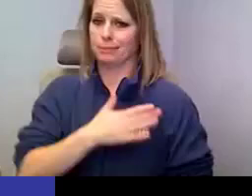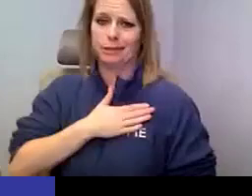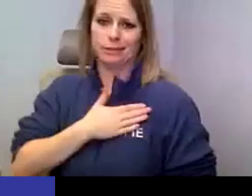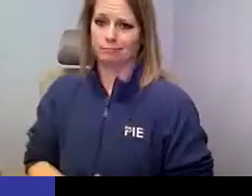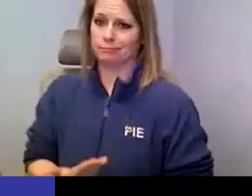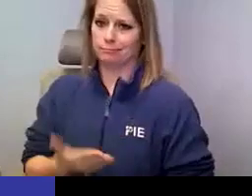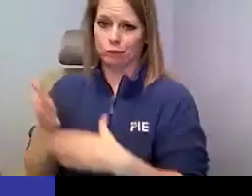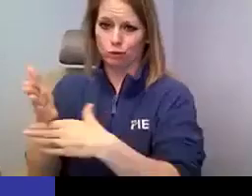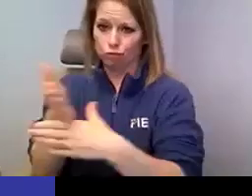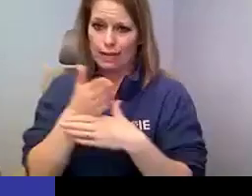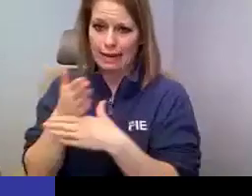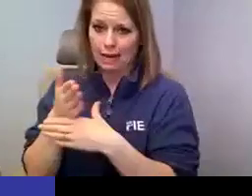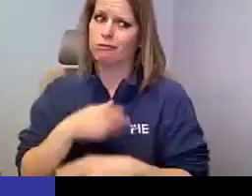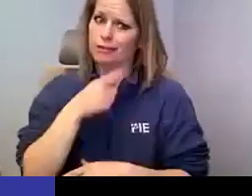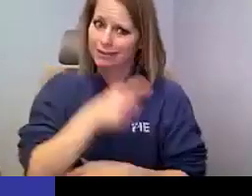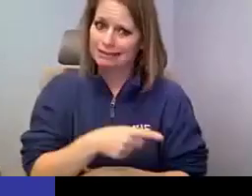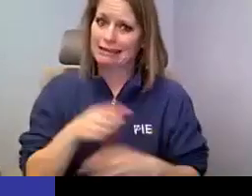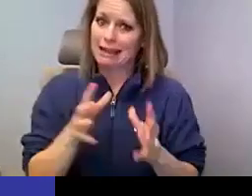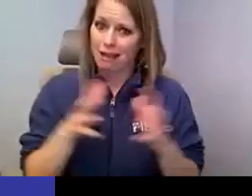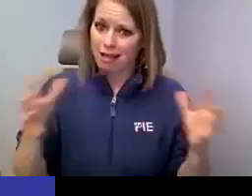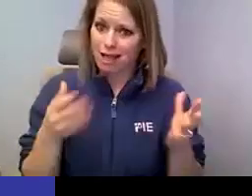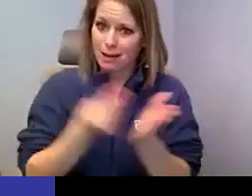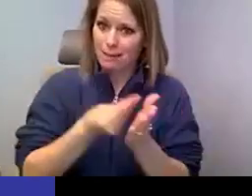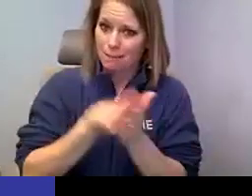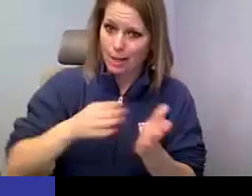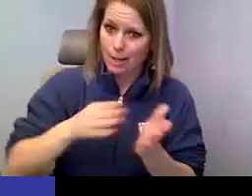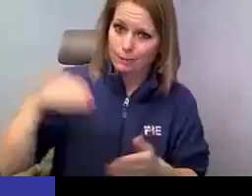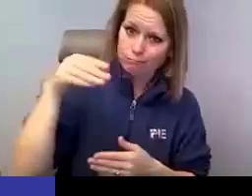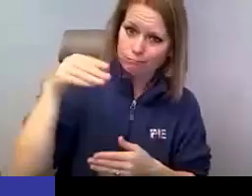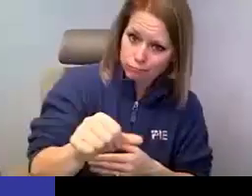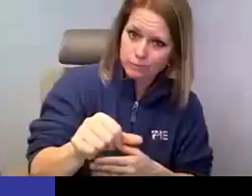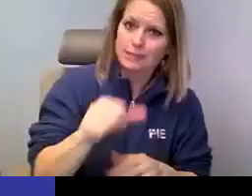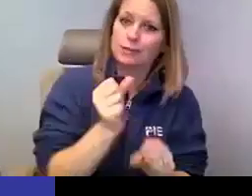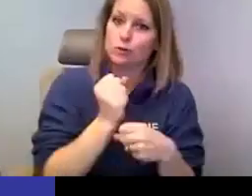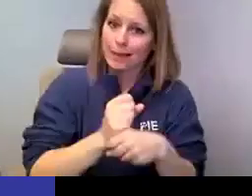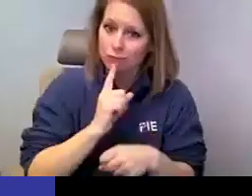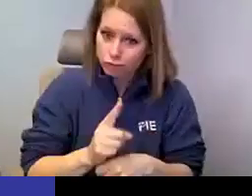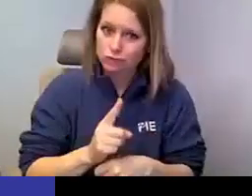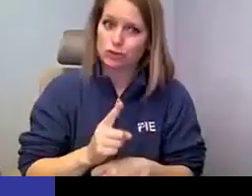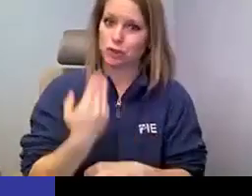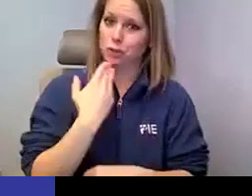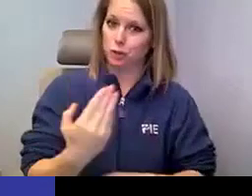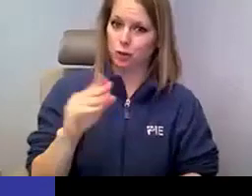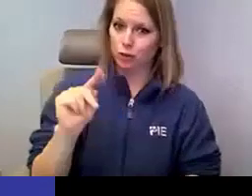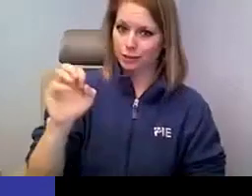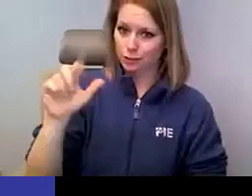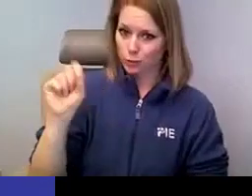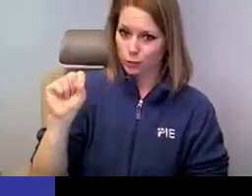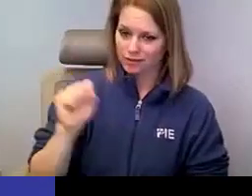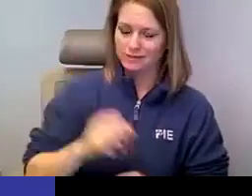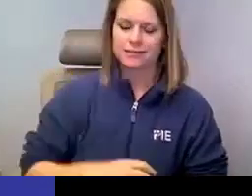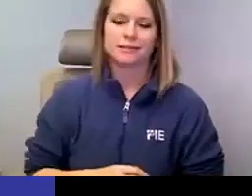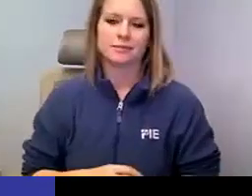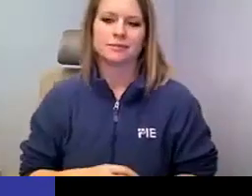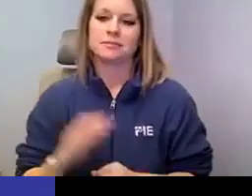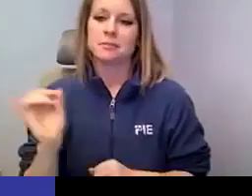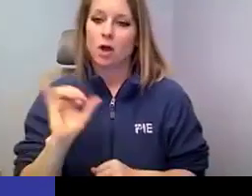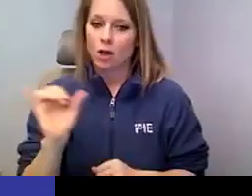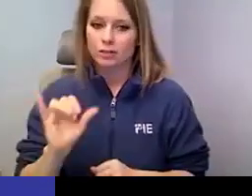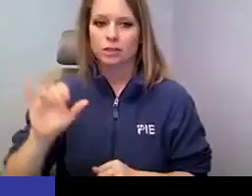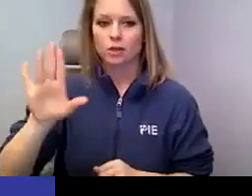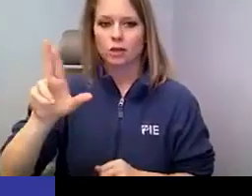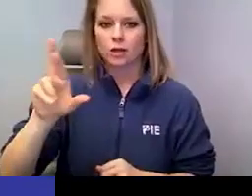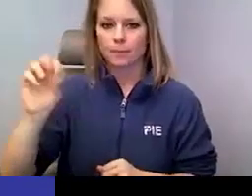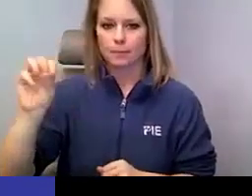lot of money validating and researching their own tools to make sure they're good tools. And then again, the Burroughs Mental